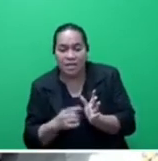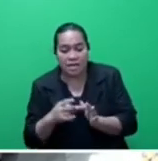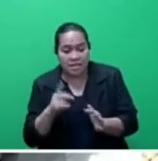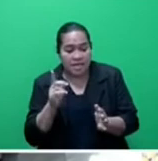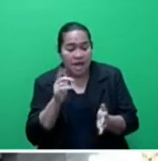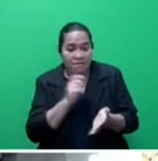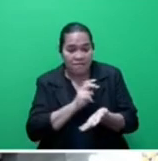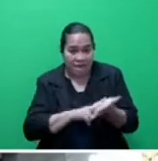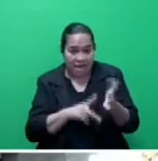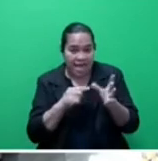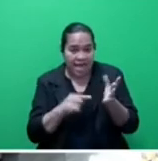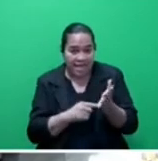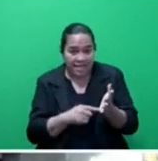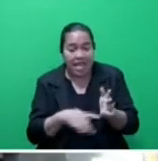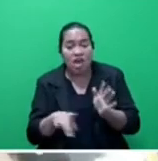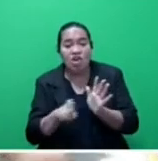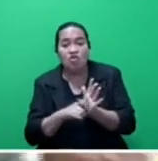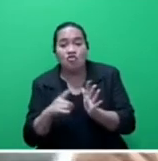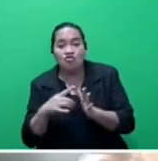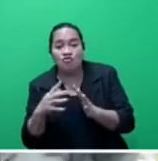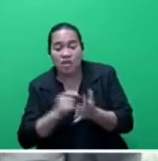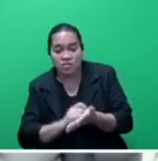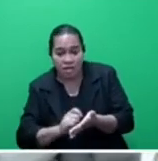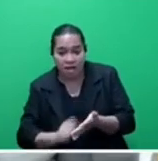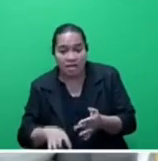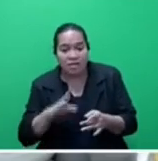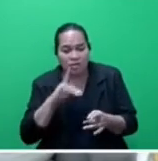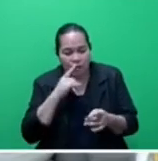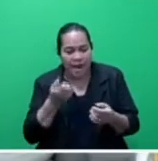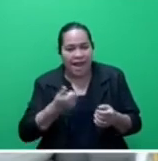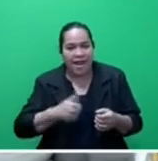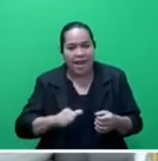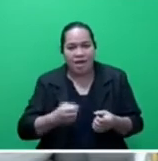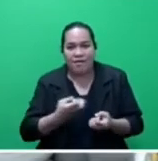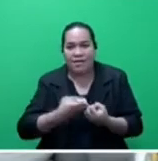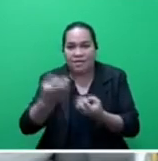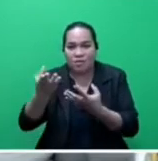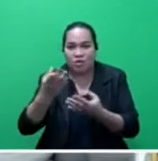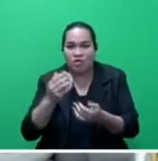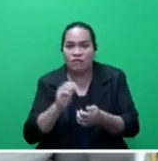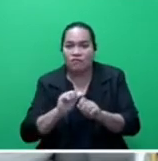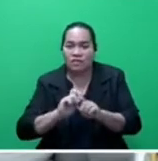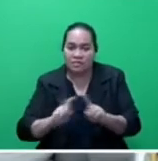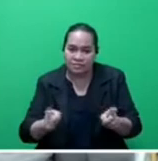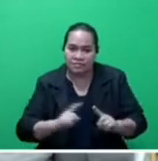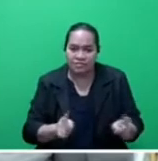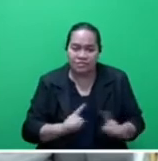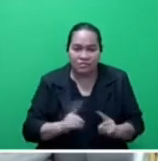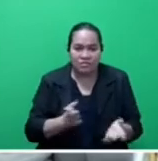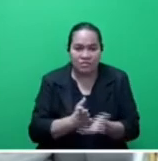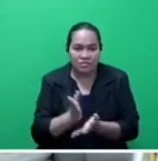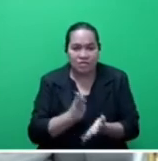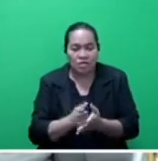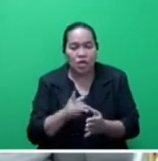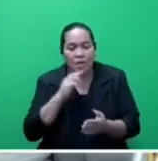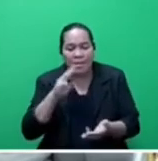also revised, and this allowed a lot of services related to the export of goods. This will minimize VAT refunds and increase